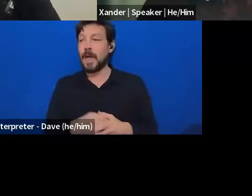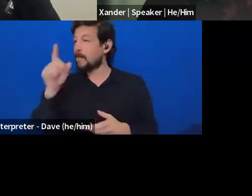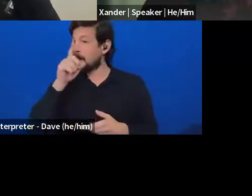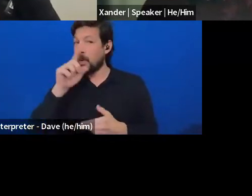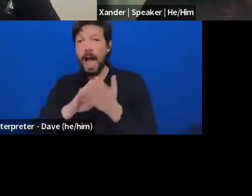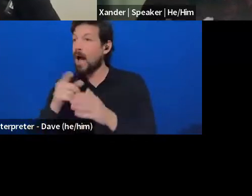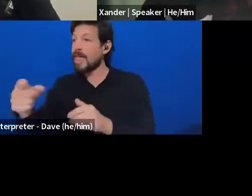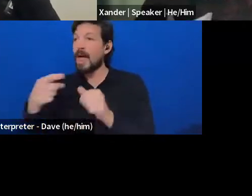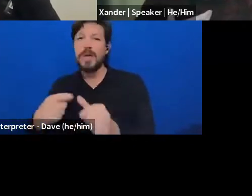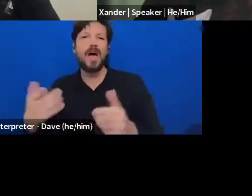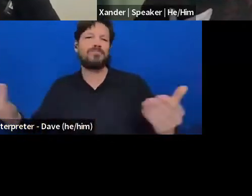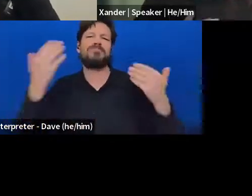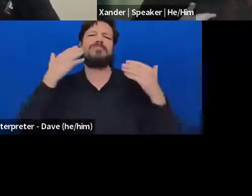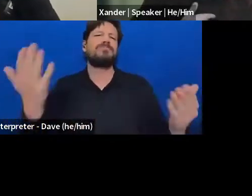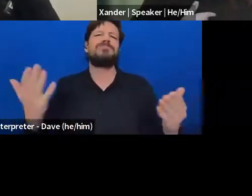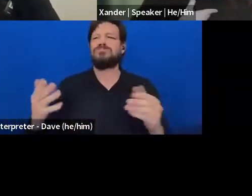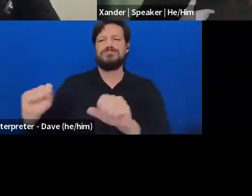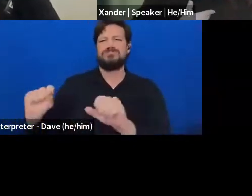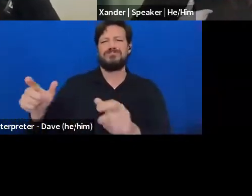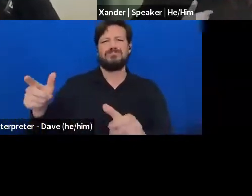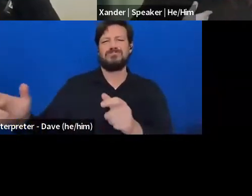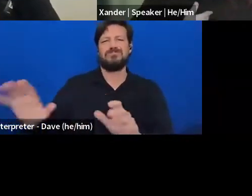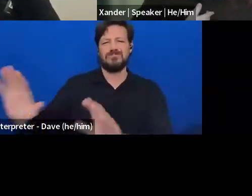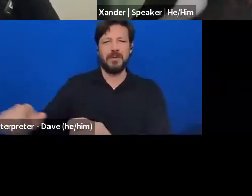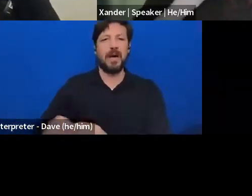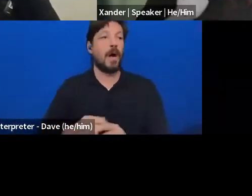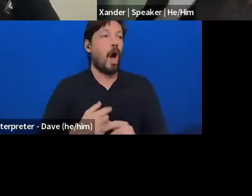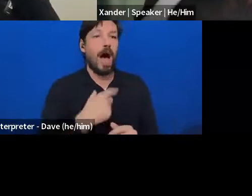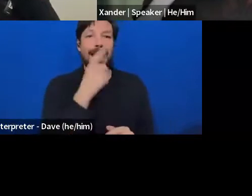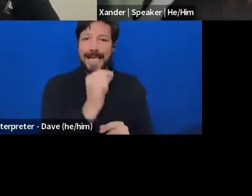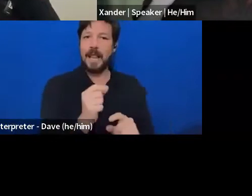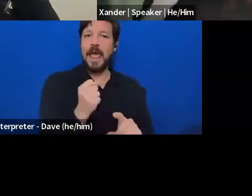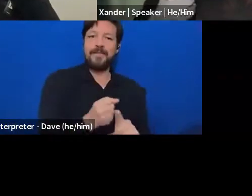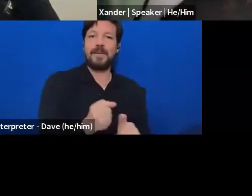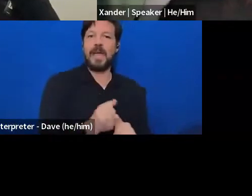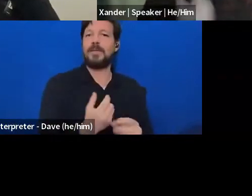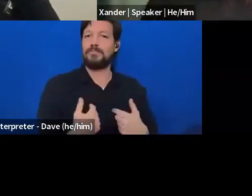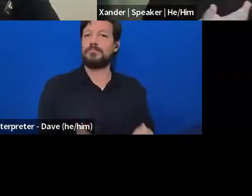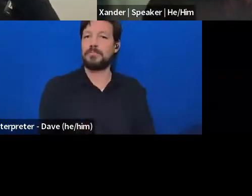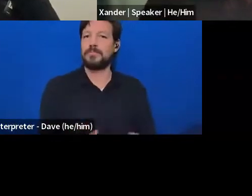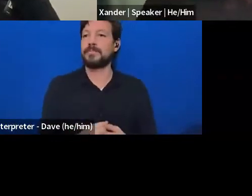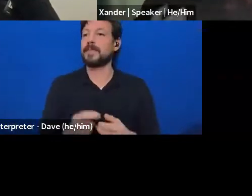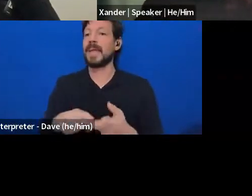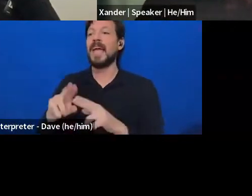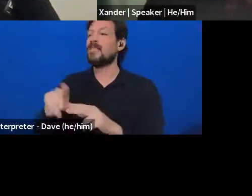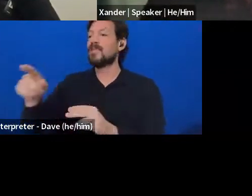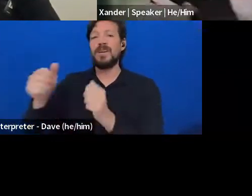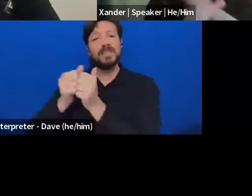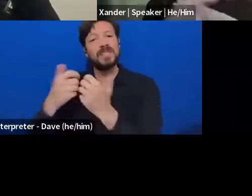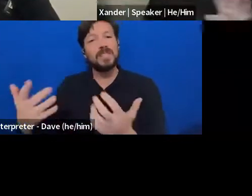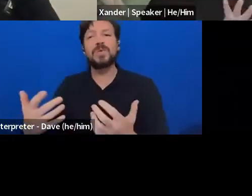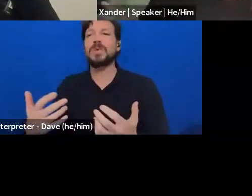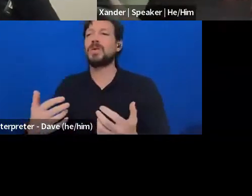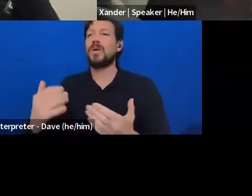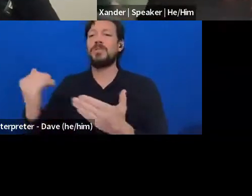control is how you advocate for yourself. And if someone doesn't agree with it, or they're like, no, I'm